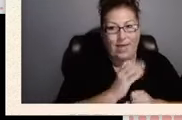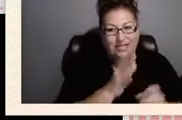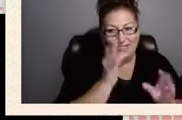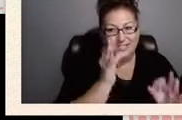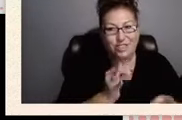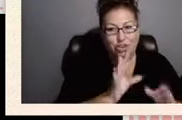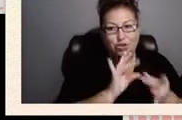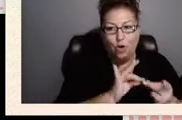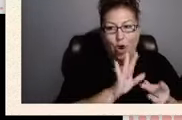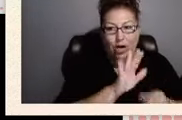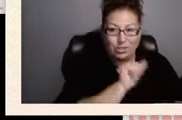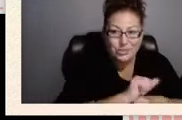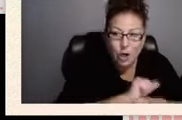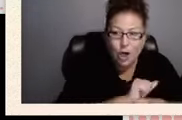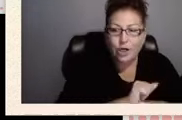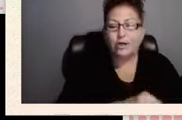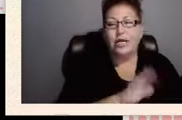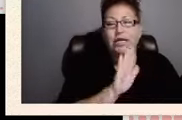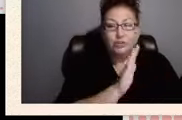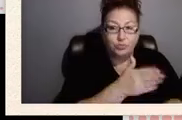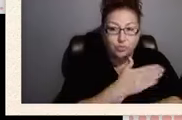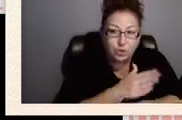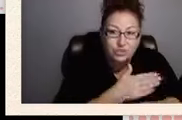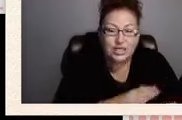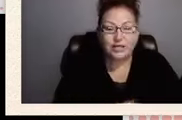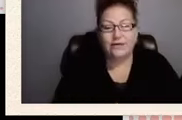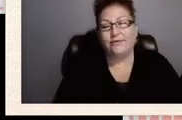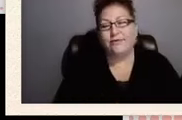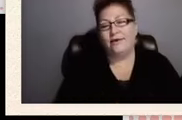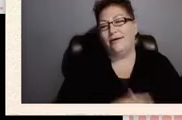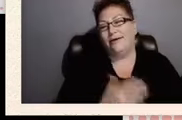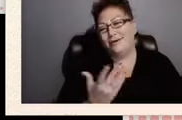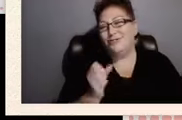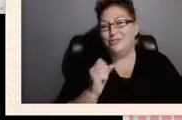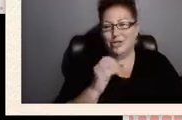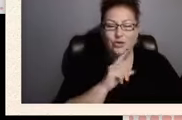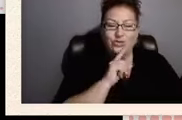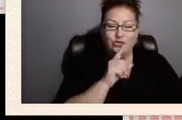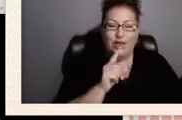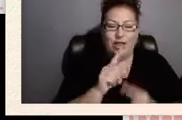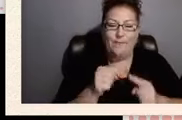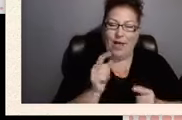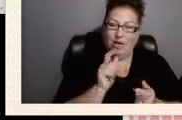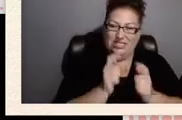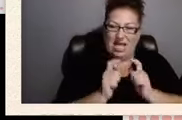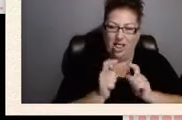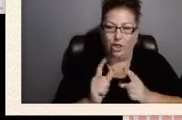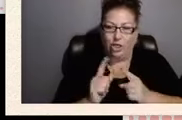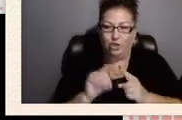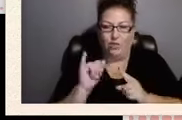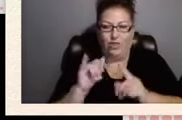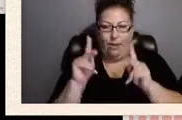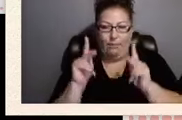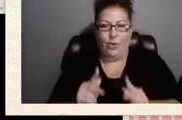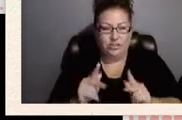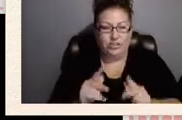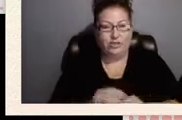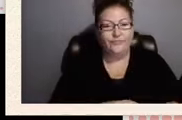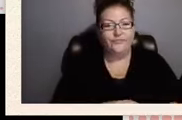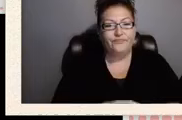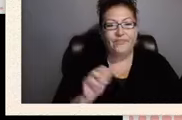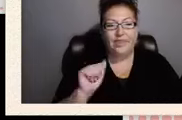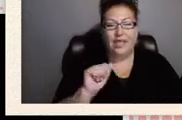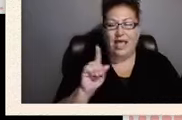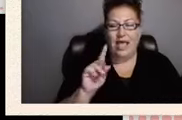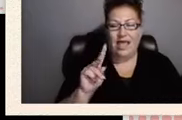work, his music. So it's all about tailoring it to the person. Advance directives are legal